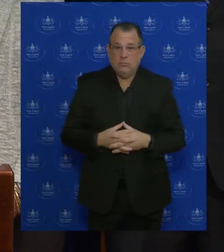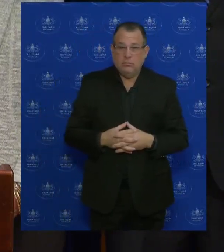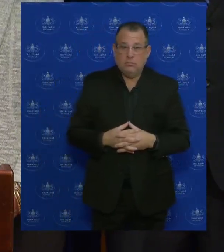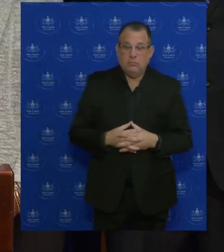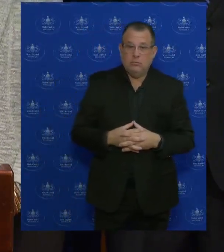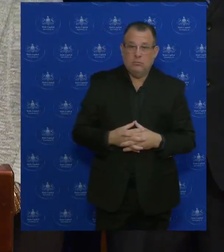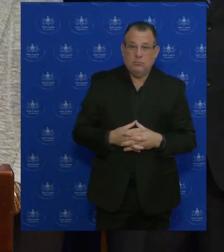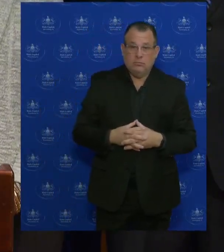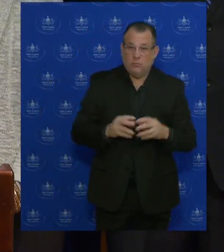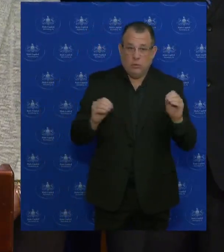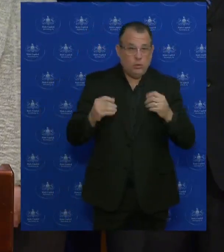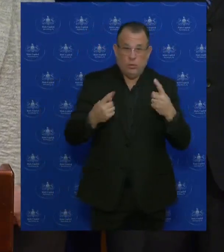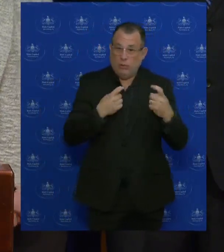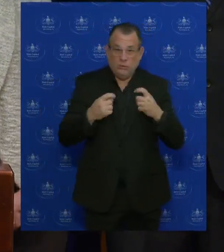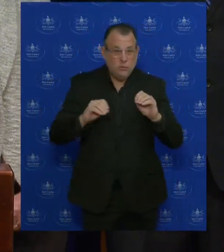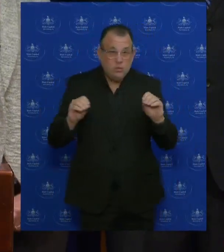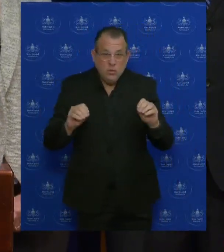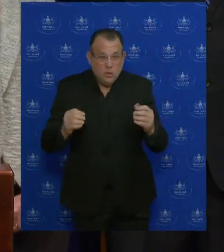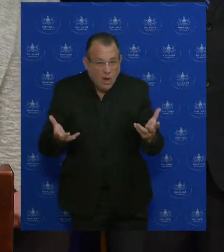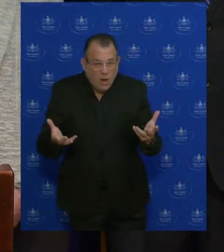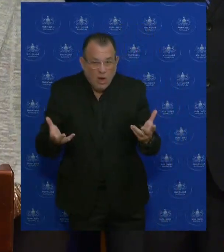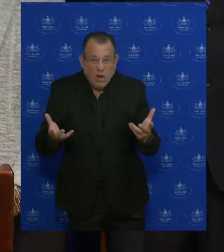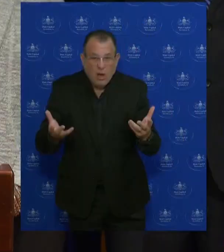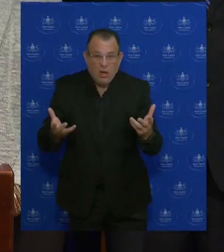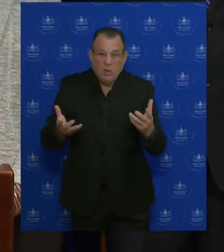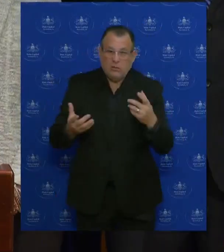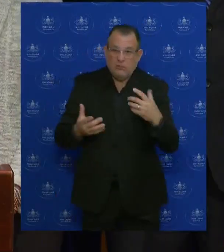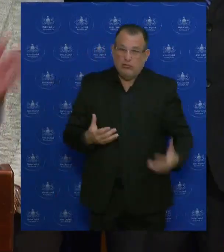No questions? Treasurer, you were that good, no question. All